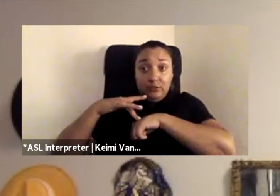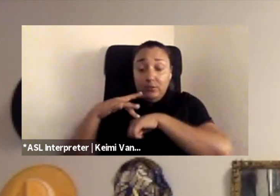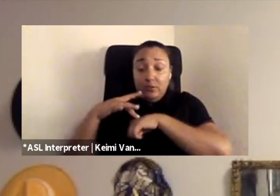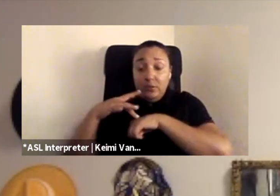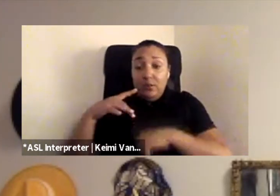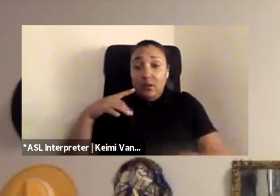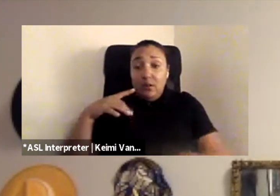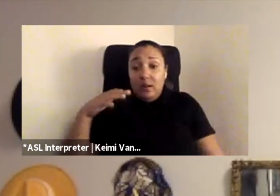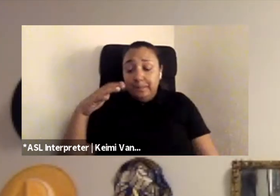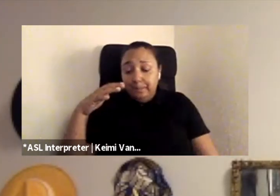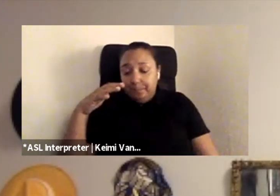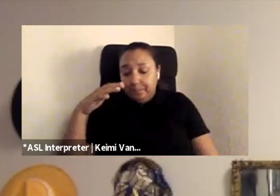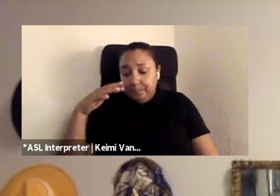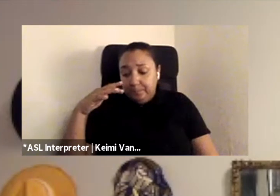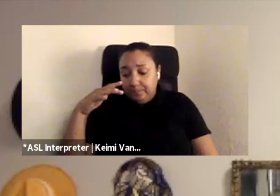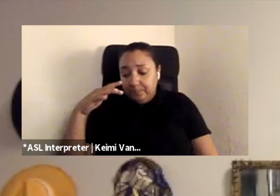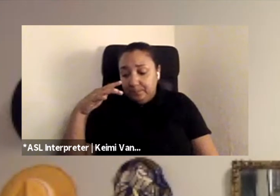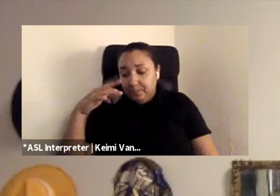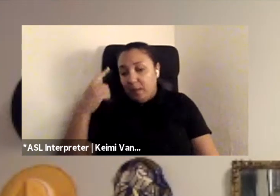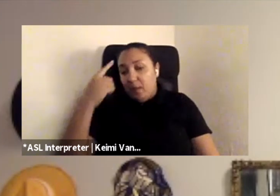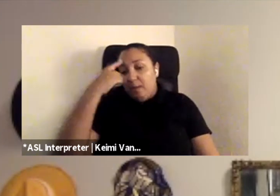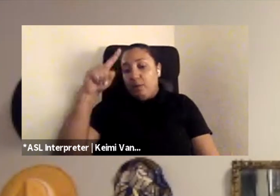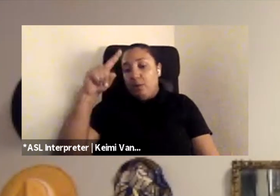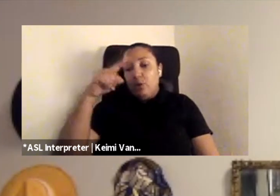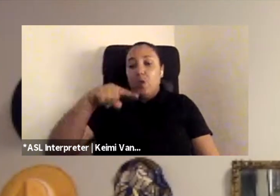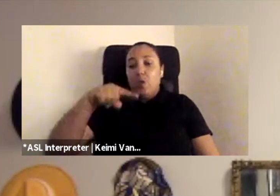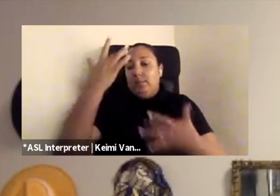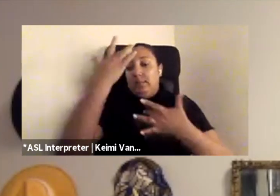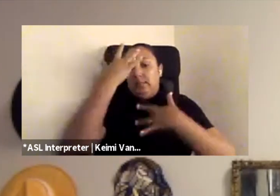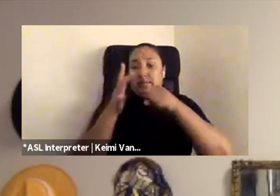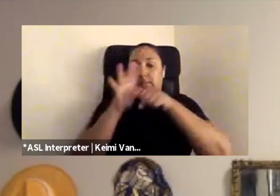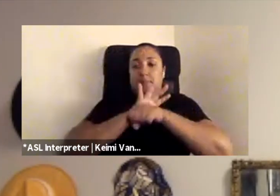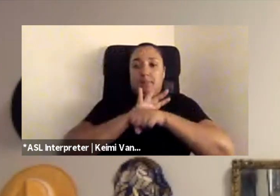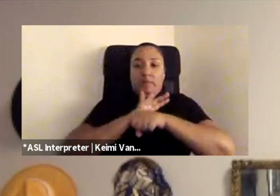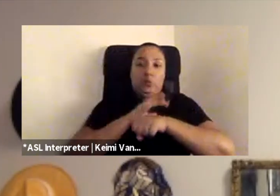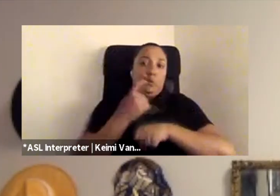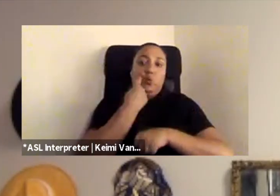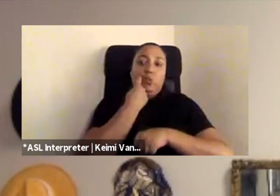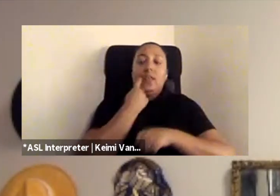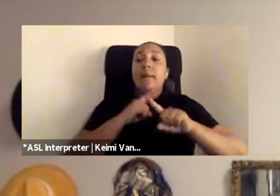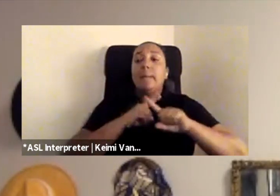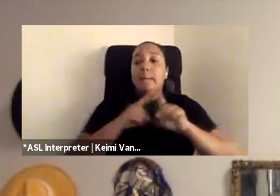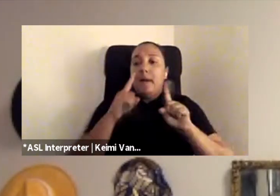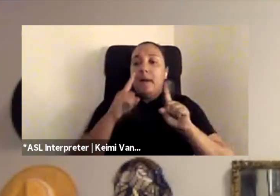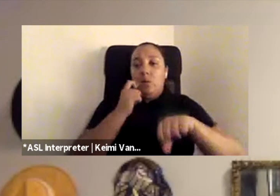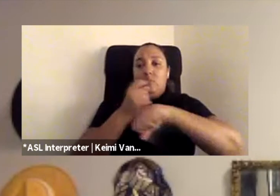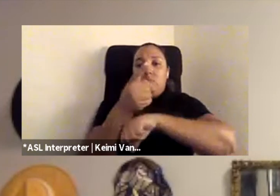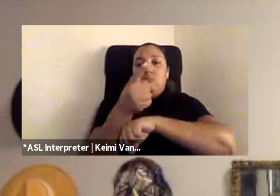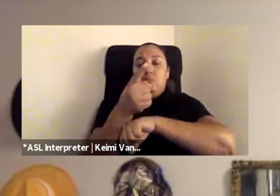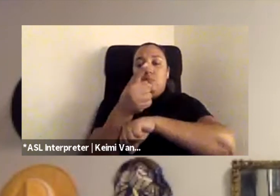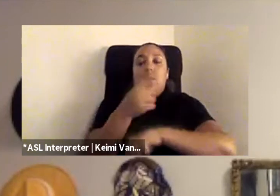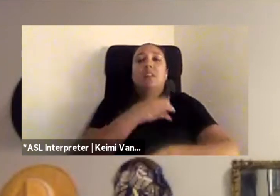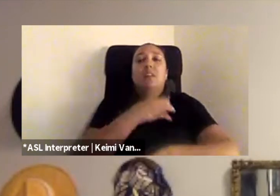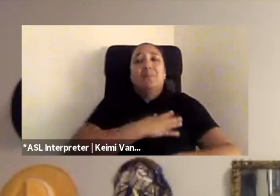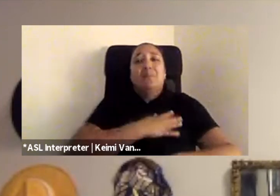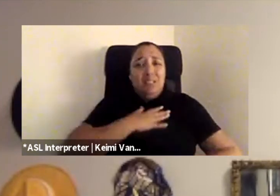for these pandemic days, but I'm also going to drop this link. Do check it out. It